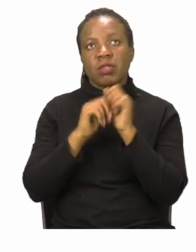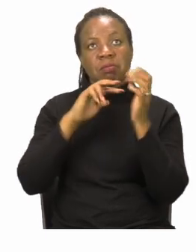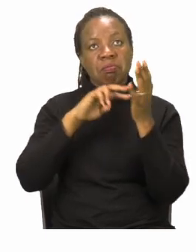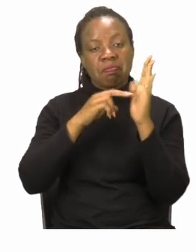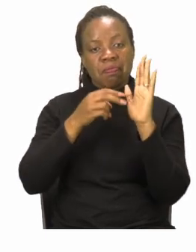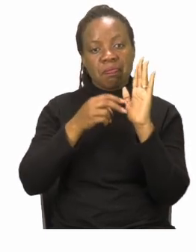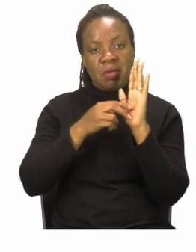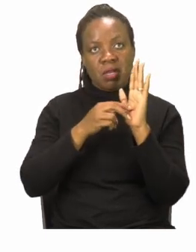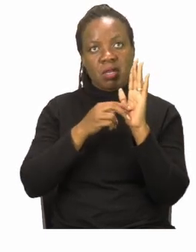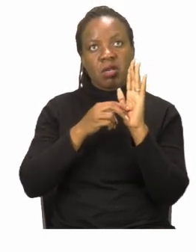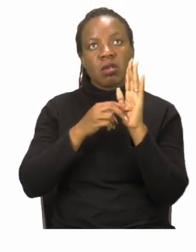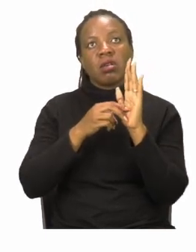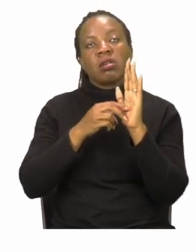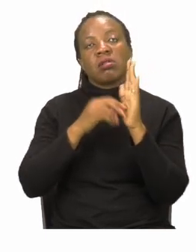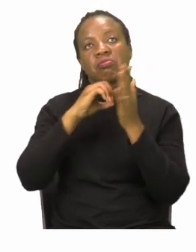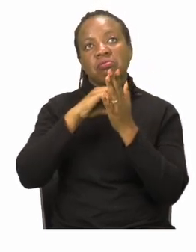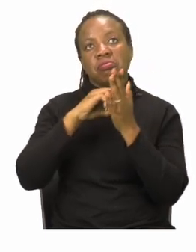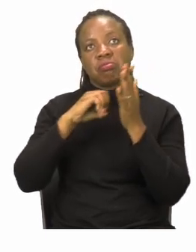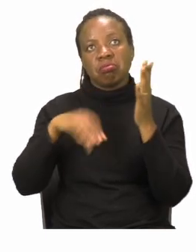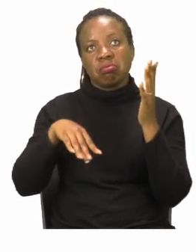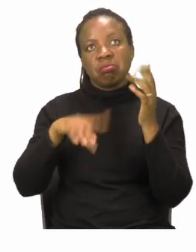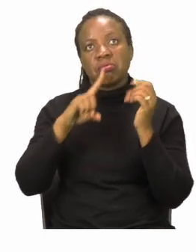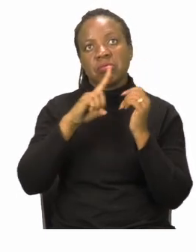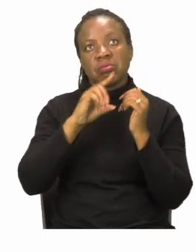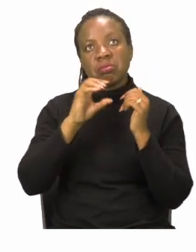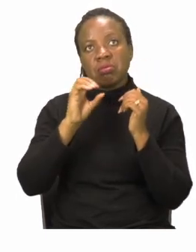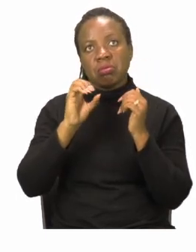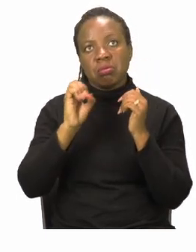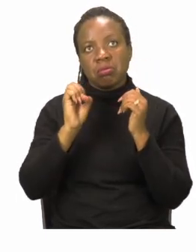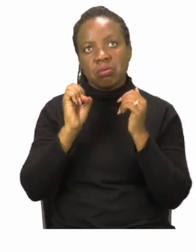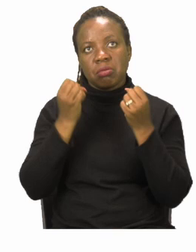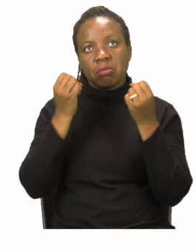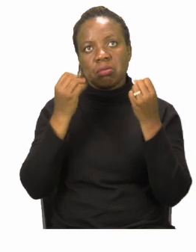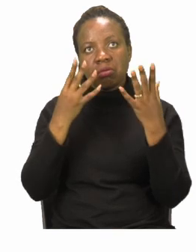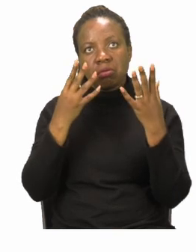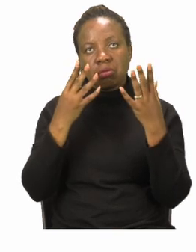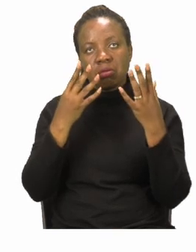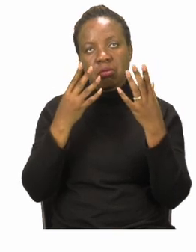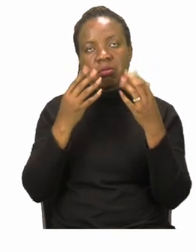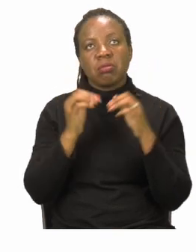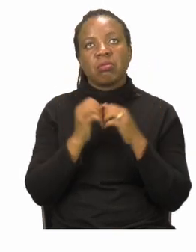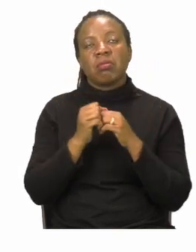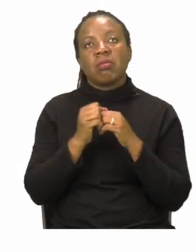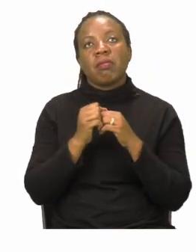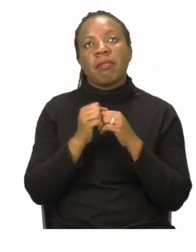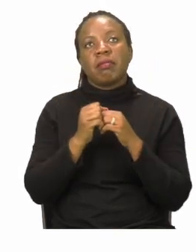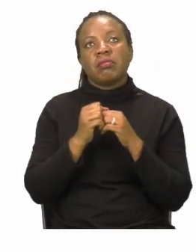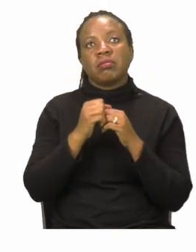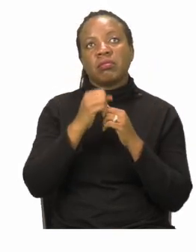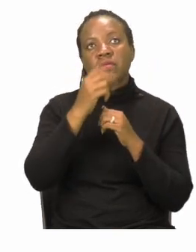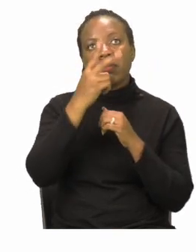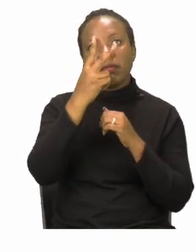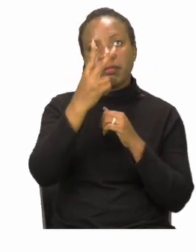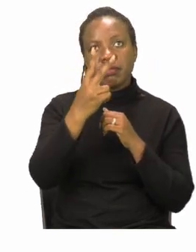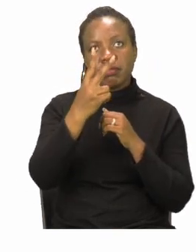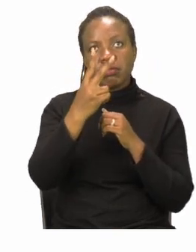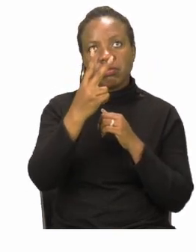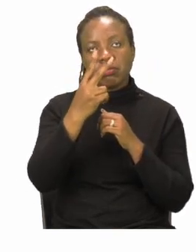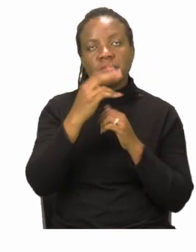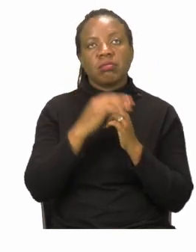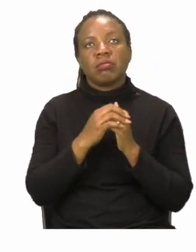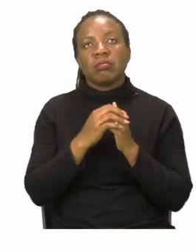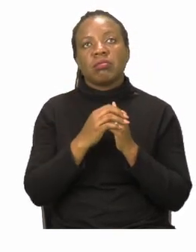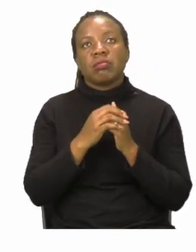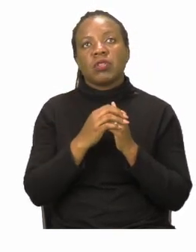2. The number at the bottom of 12 or the block at the bottom